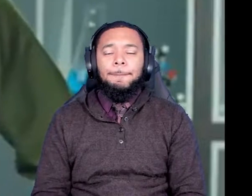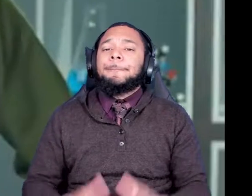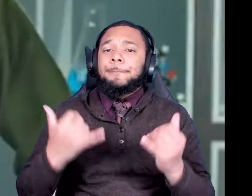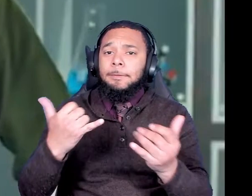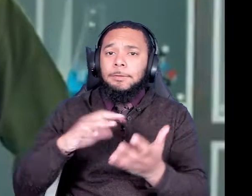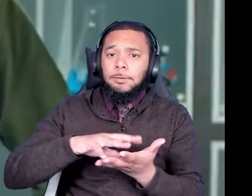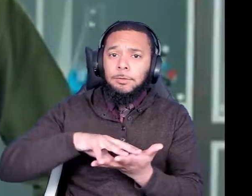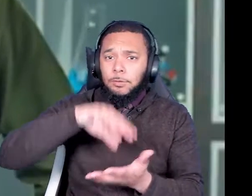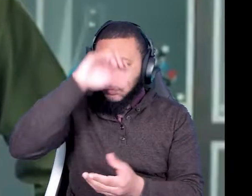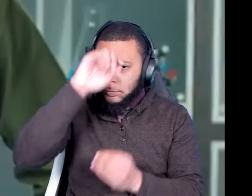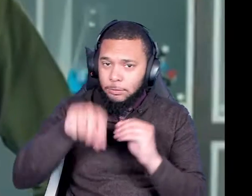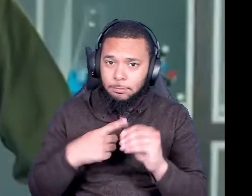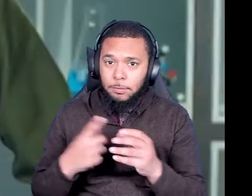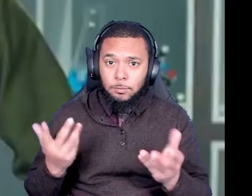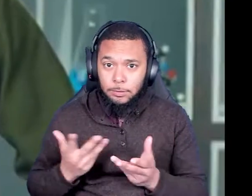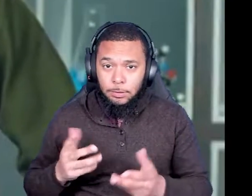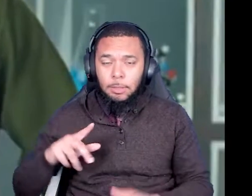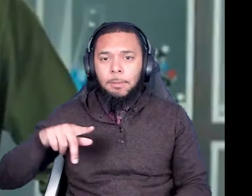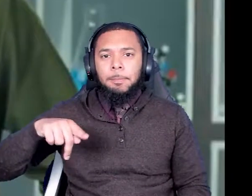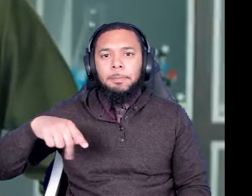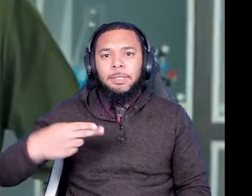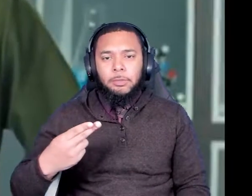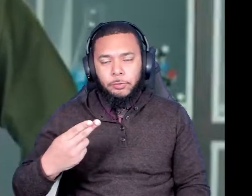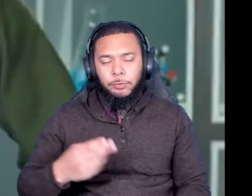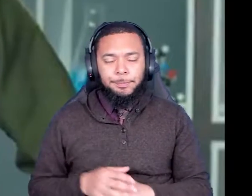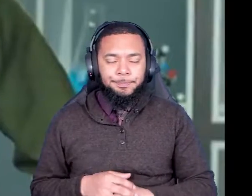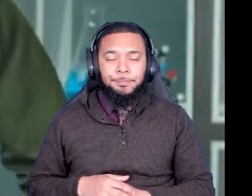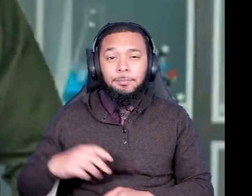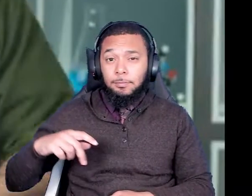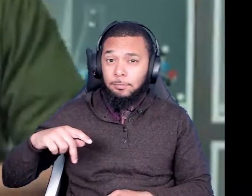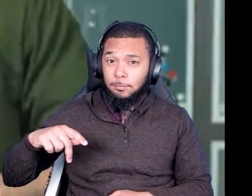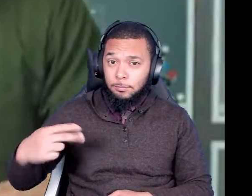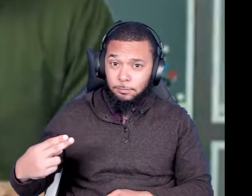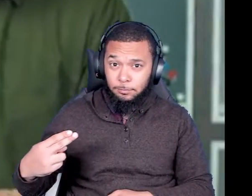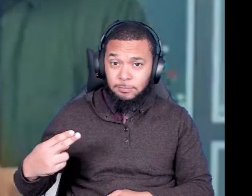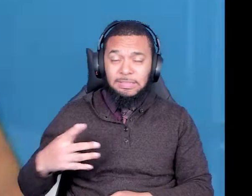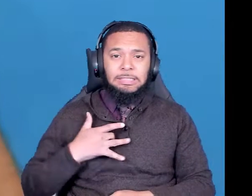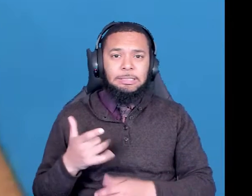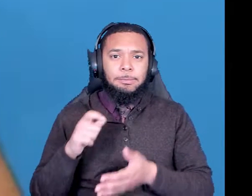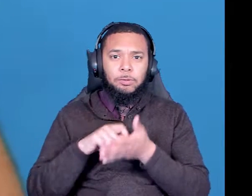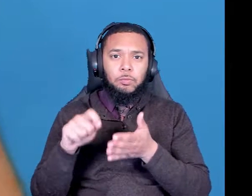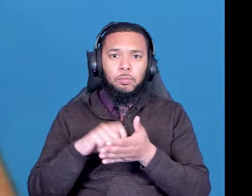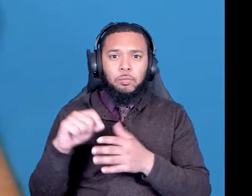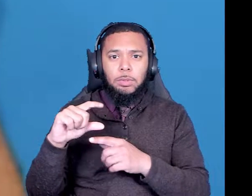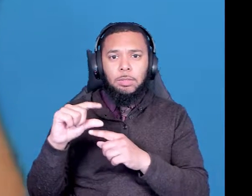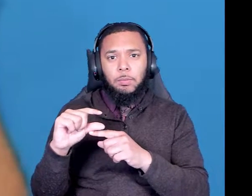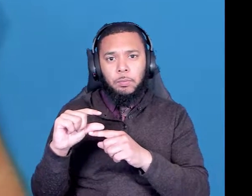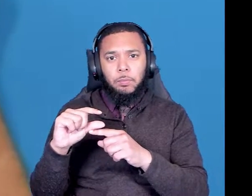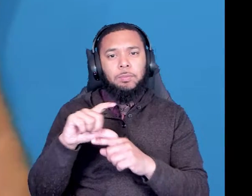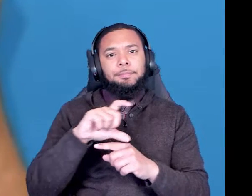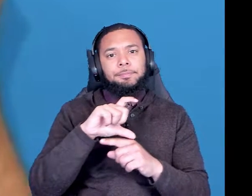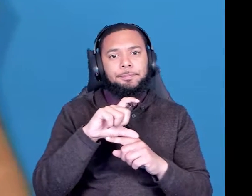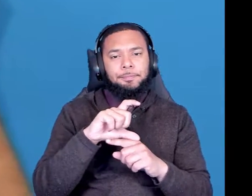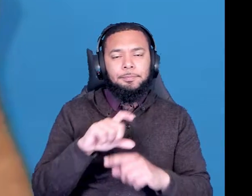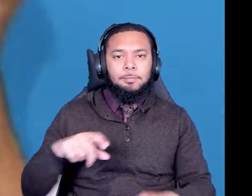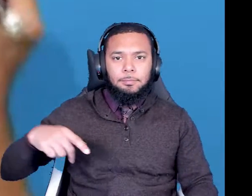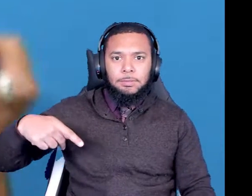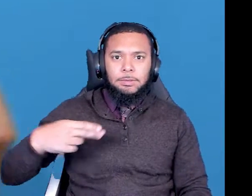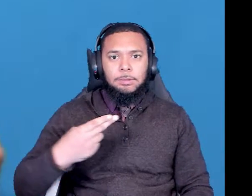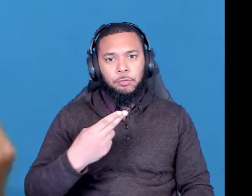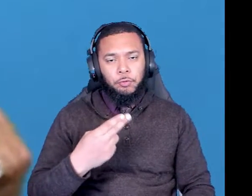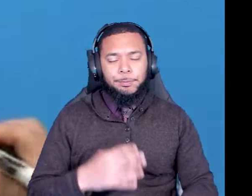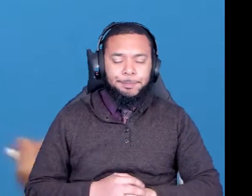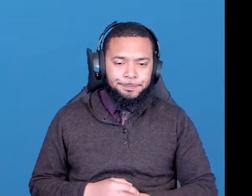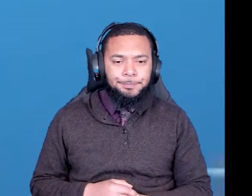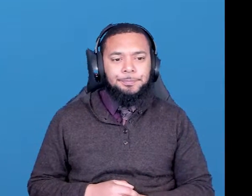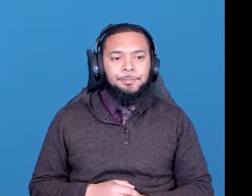Today we're going to be talking about pH. And pH, it is normally written as a lowercase p and a capital H,